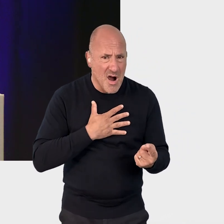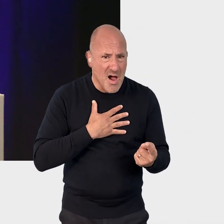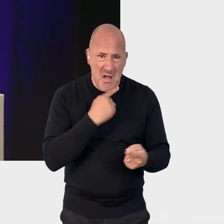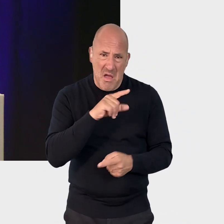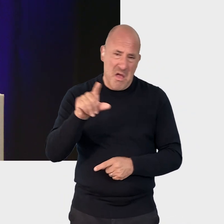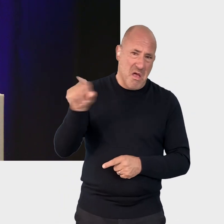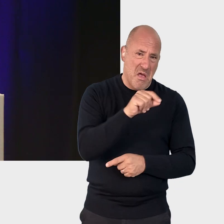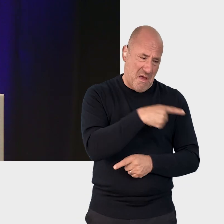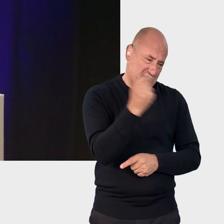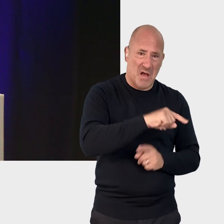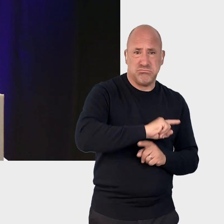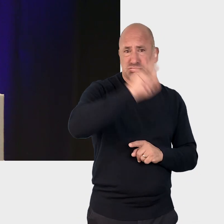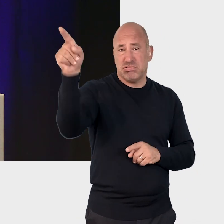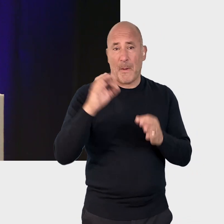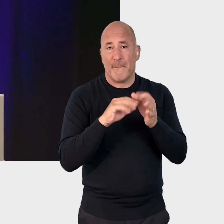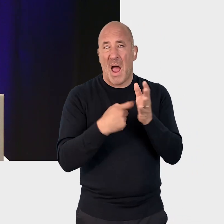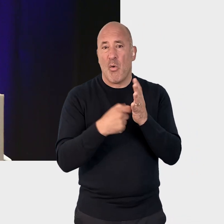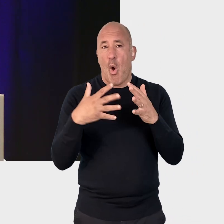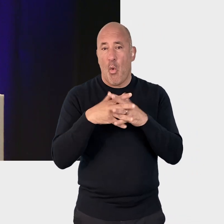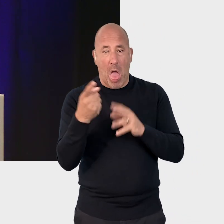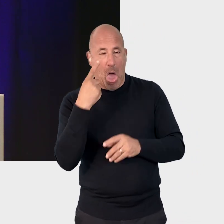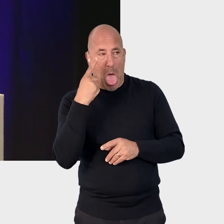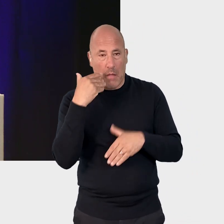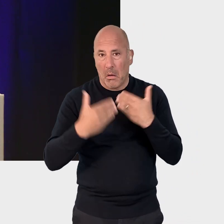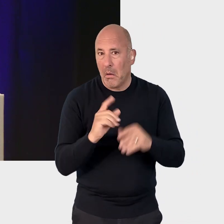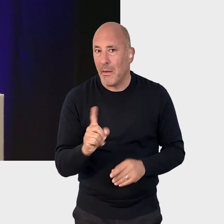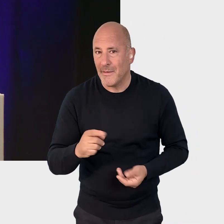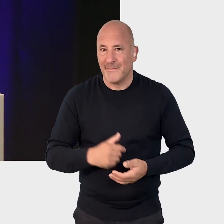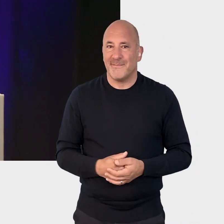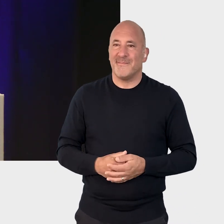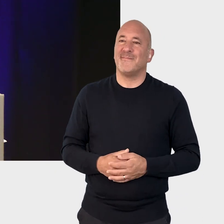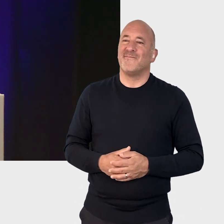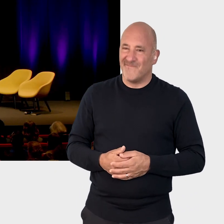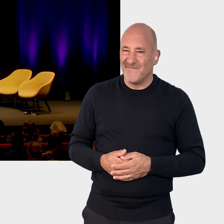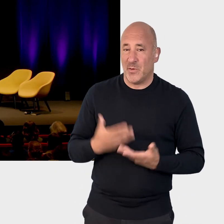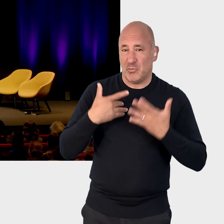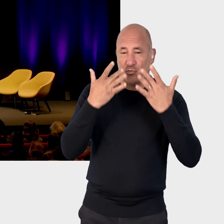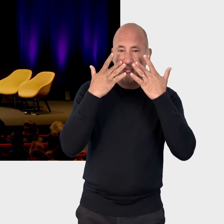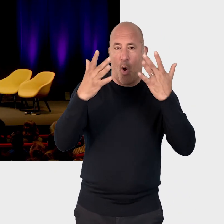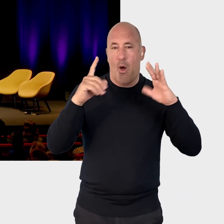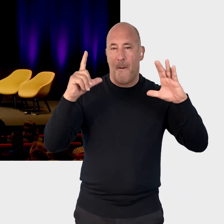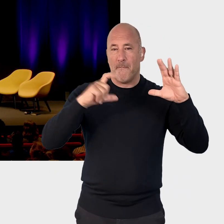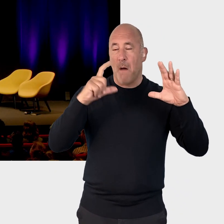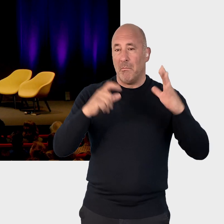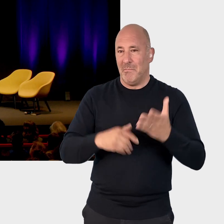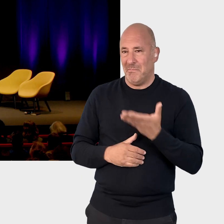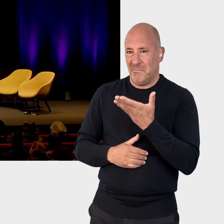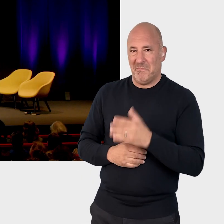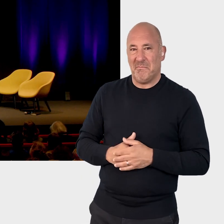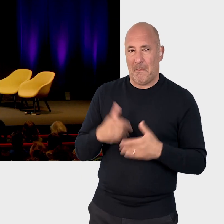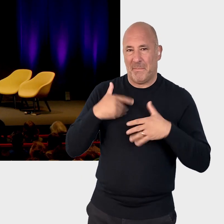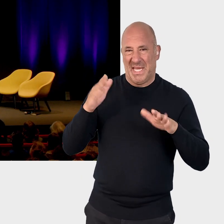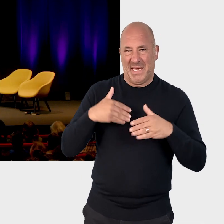they invited them to come to Barrow to start to experiment with what might happen. Yeah, so we wanted to share with you